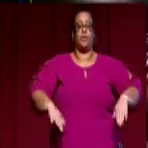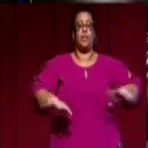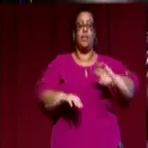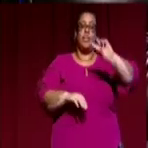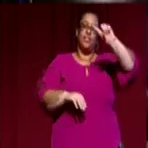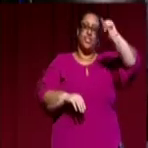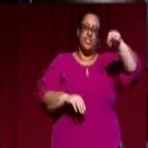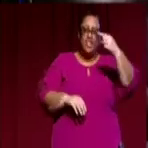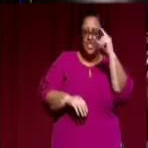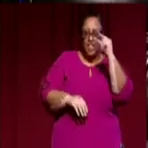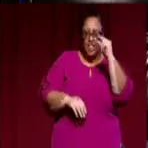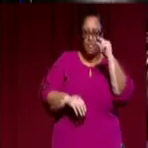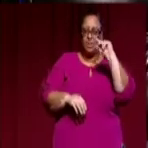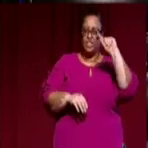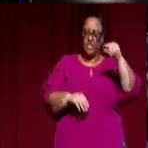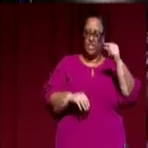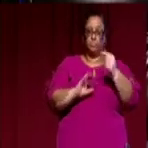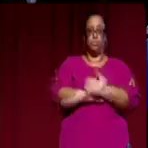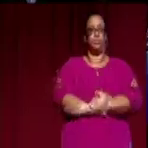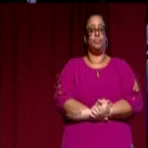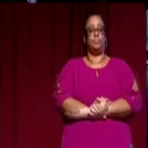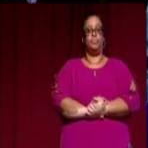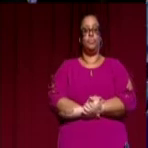Tim, just a little bit.